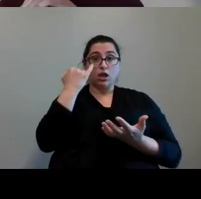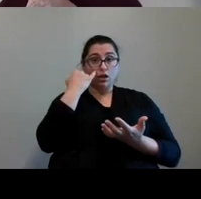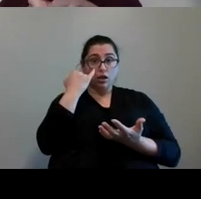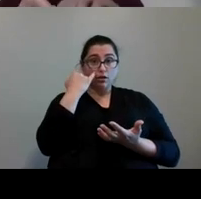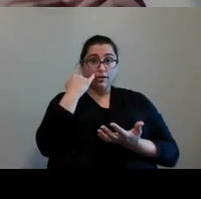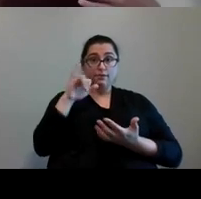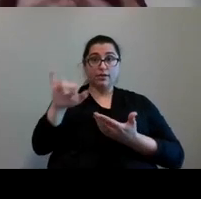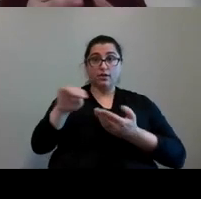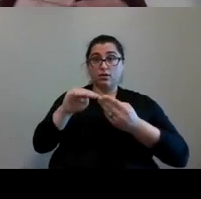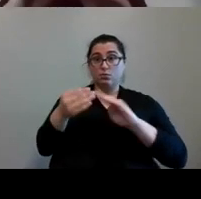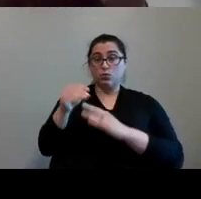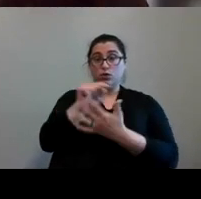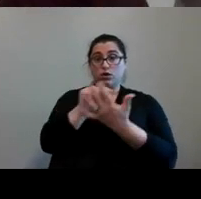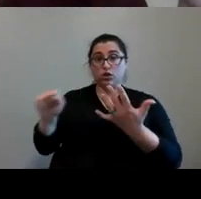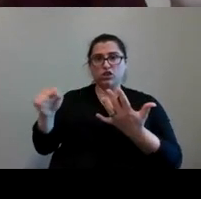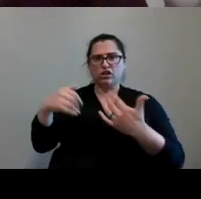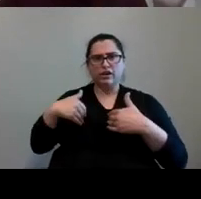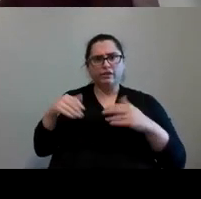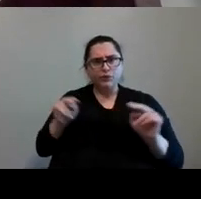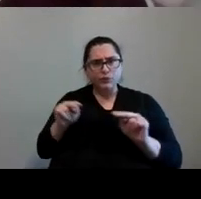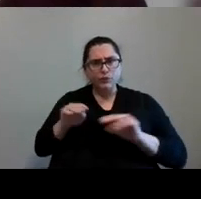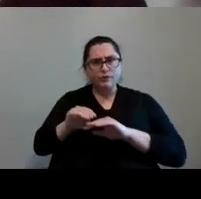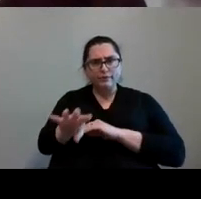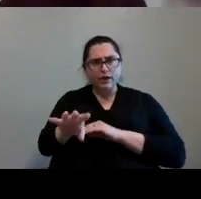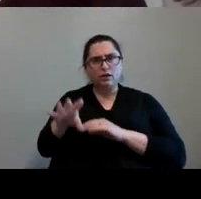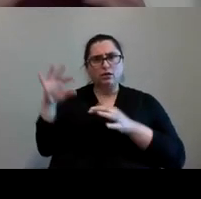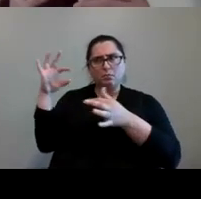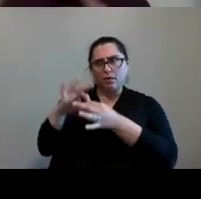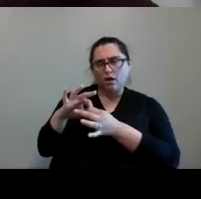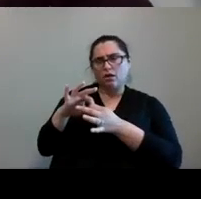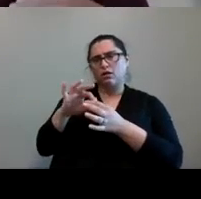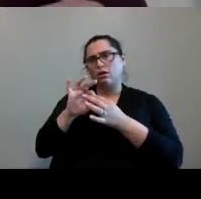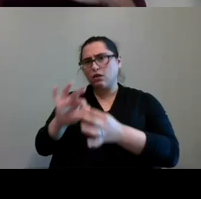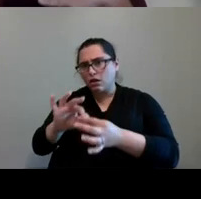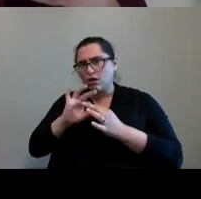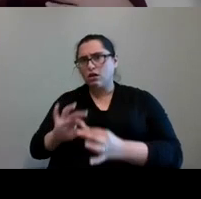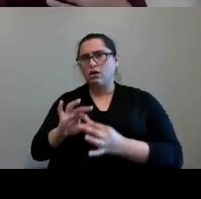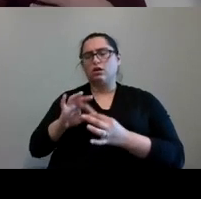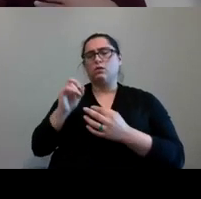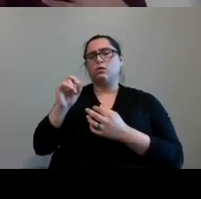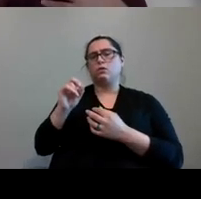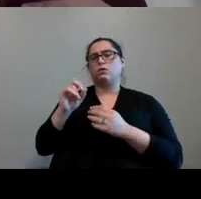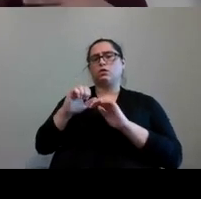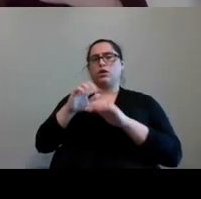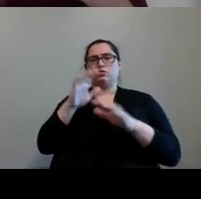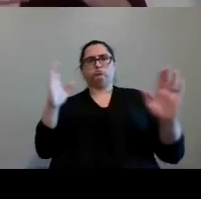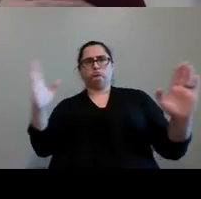the mutations are having like a neutral effect on binding affinity, or are staying within the range